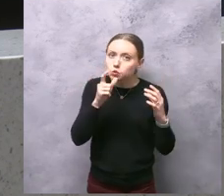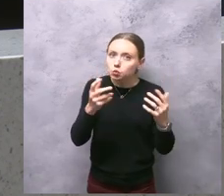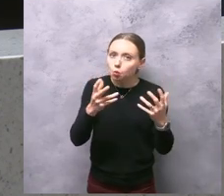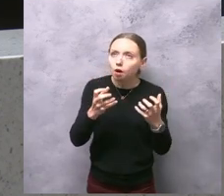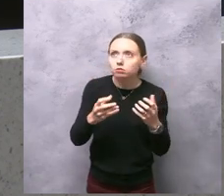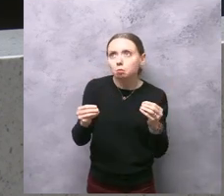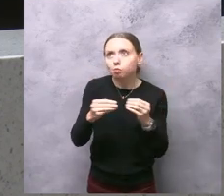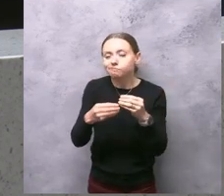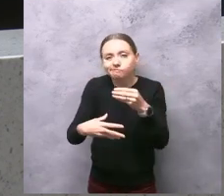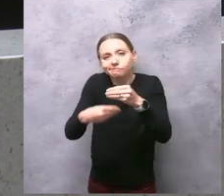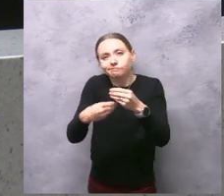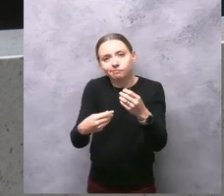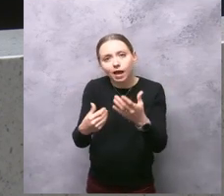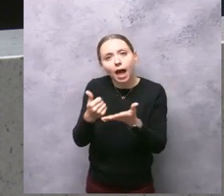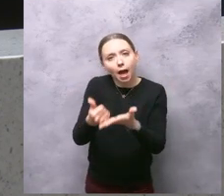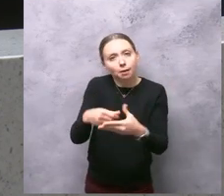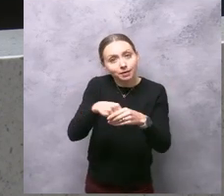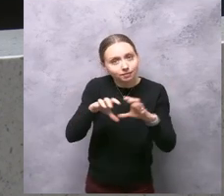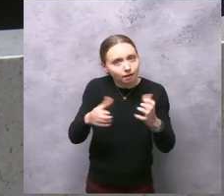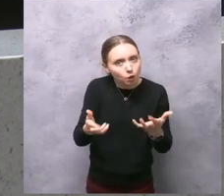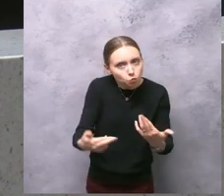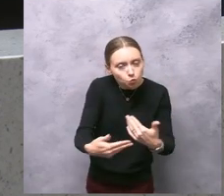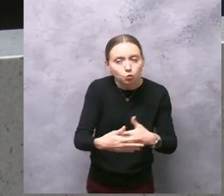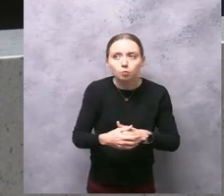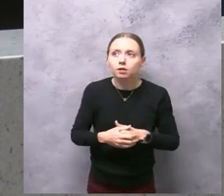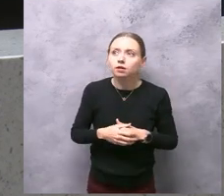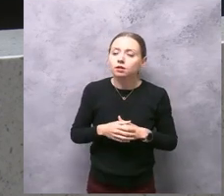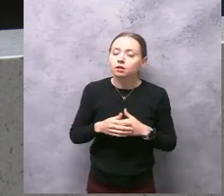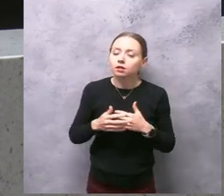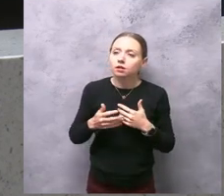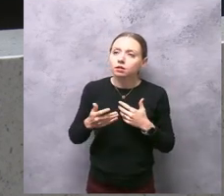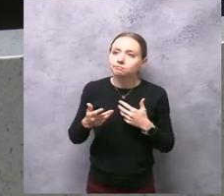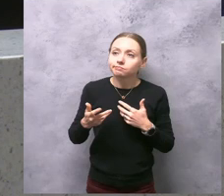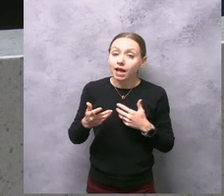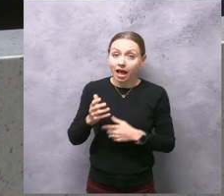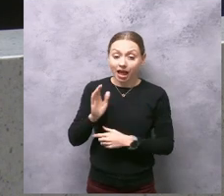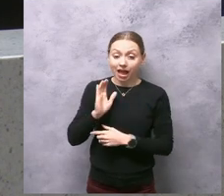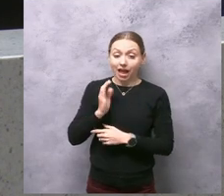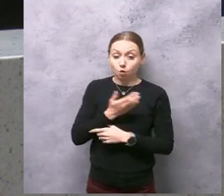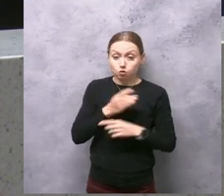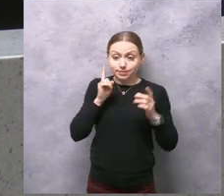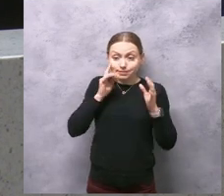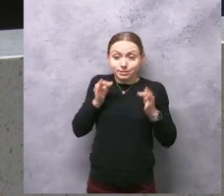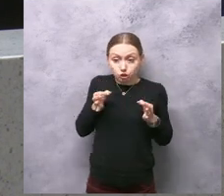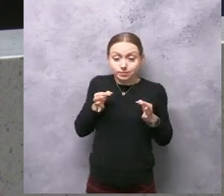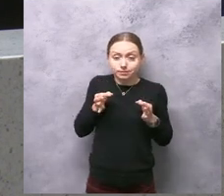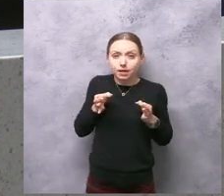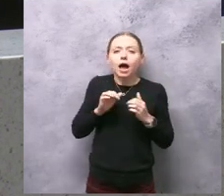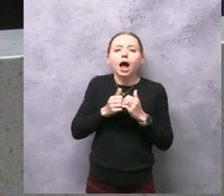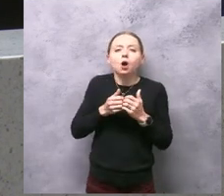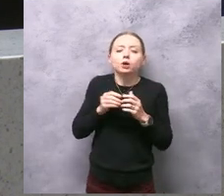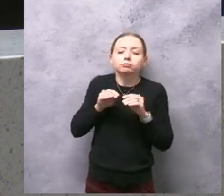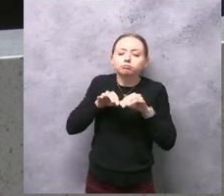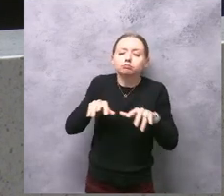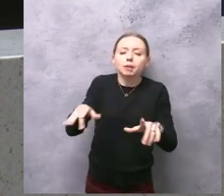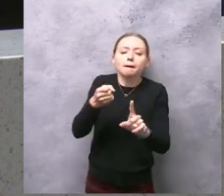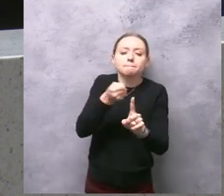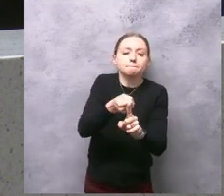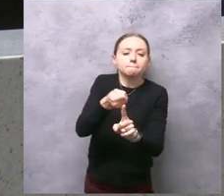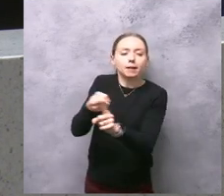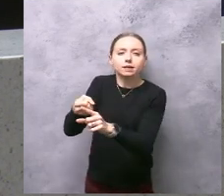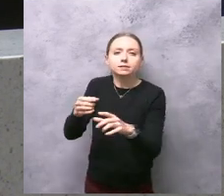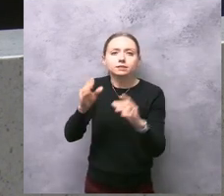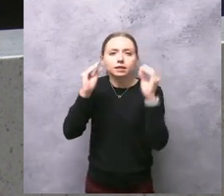classroom, the types of the impacts of the decisions that we make here, how it impacts their teachers in the classroom, and how we can really